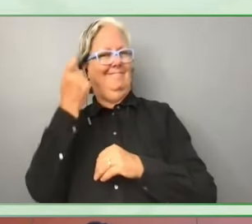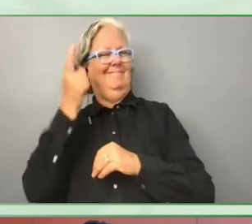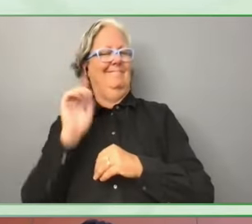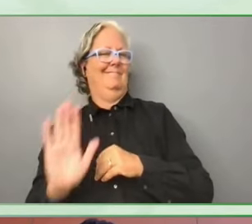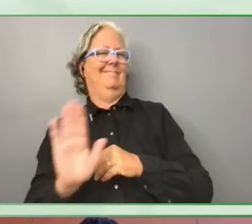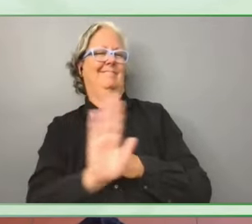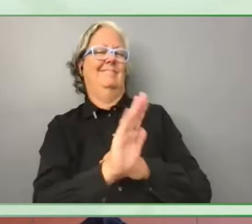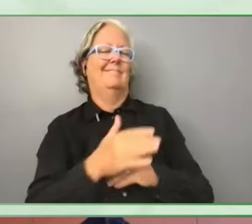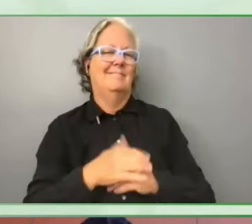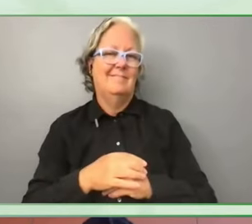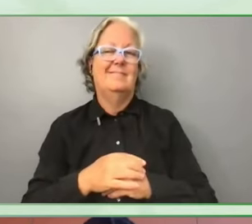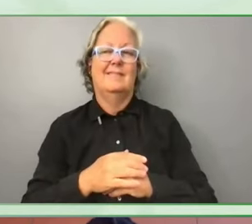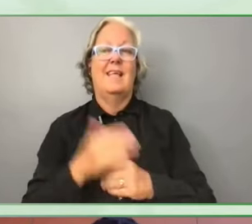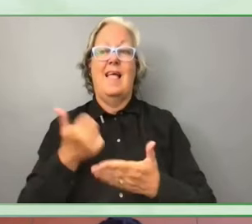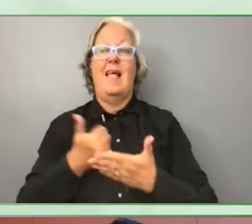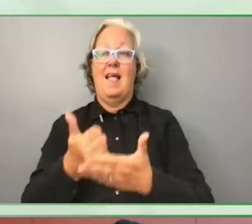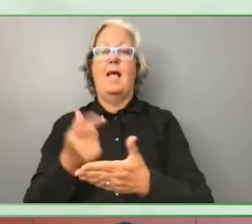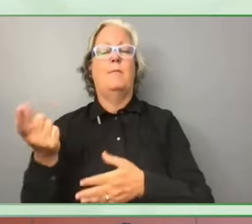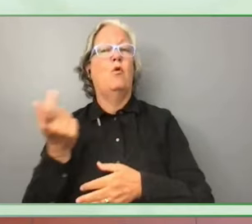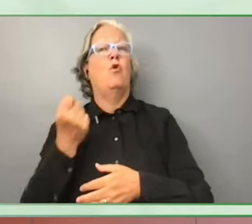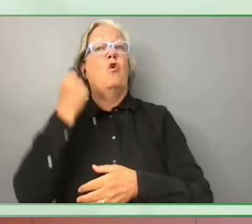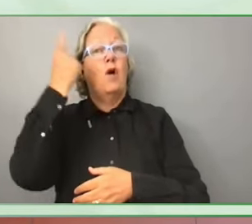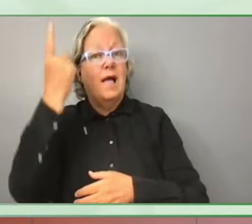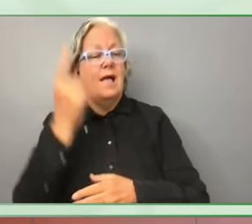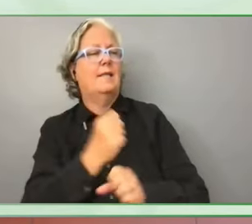against rape.